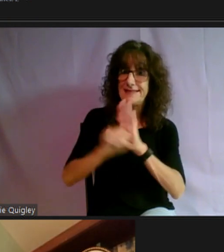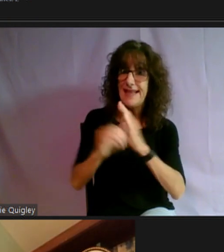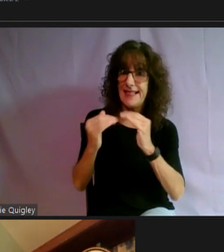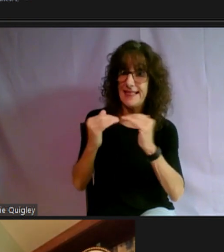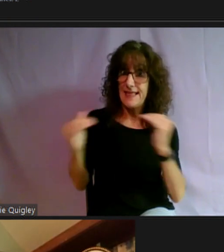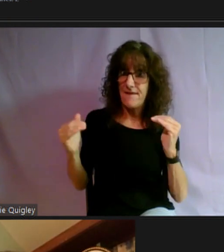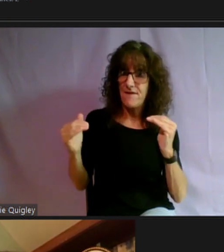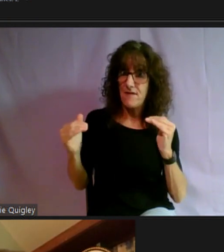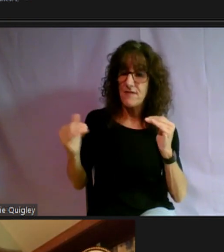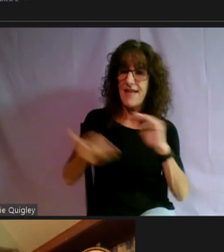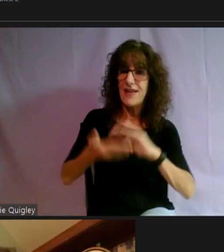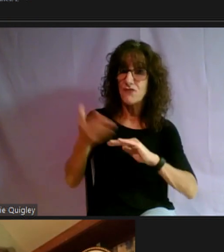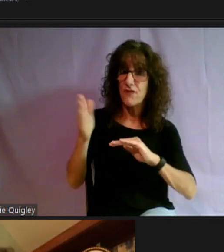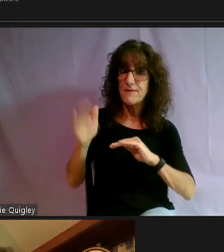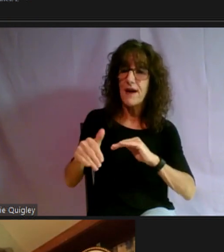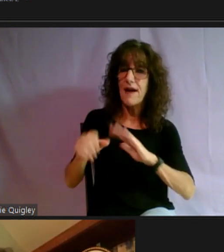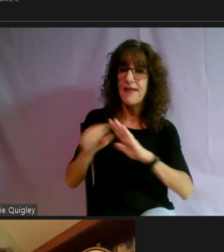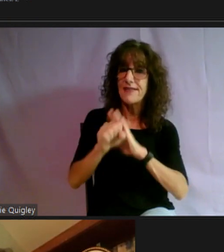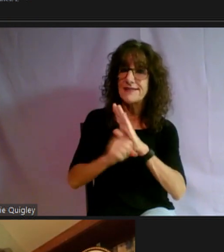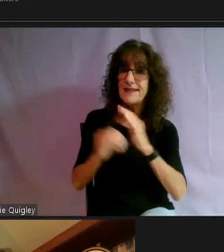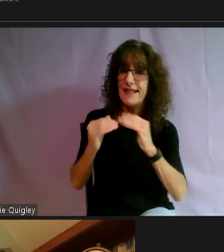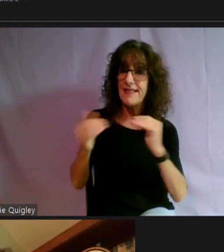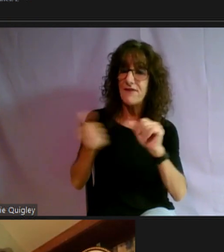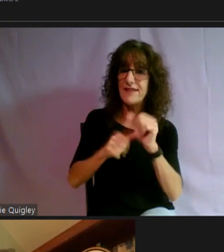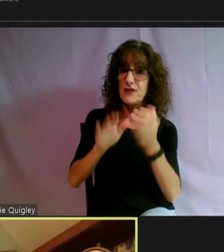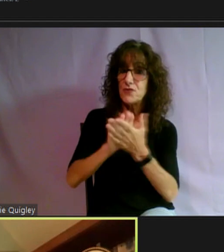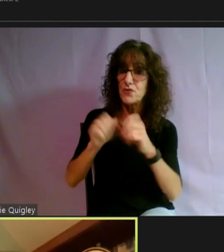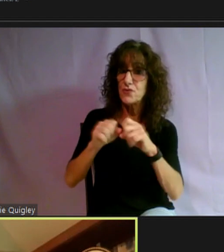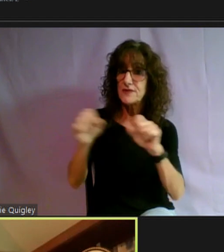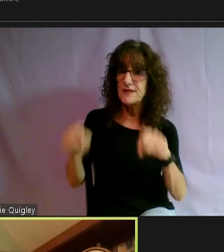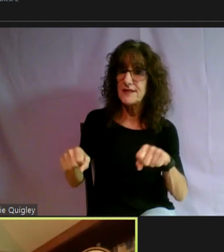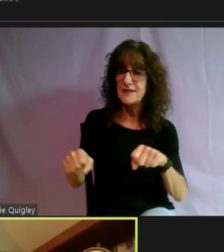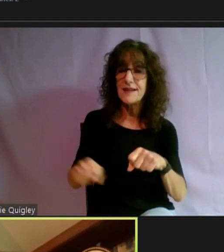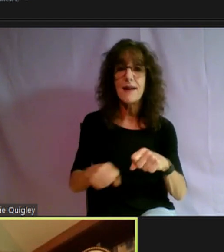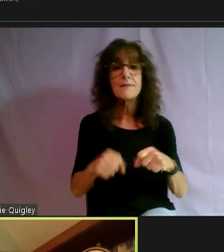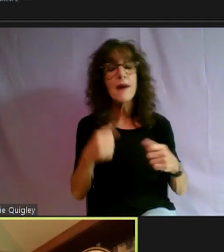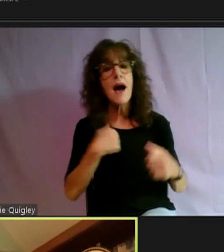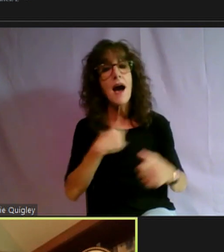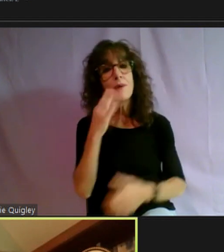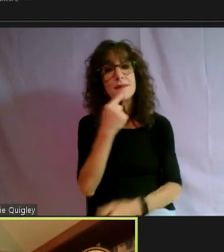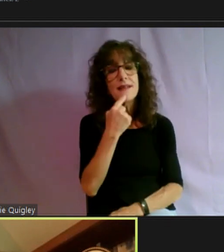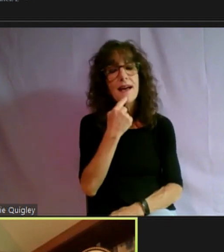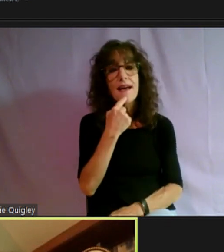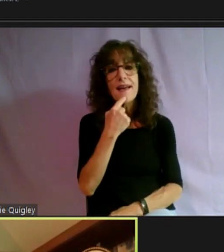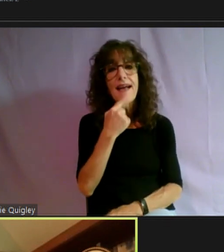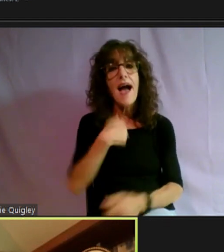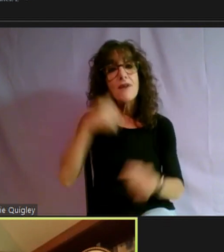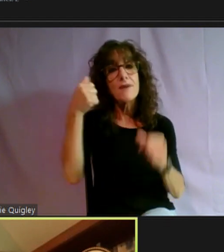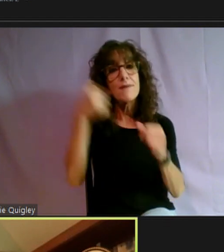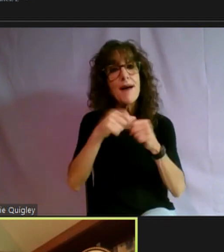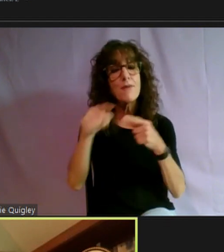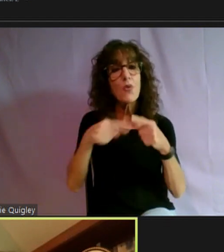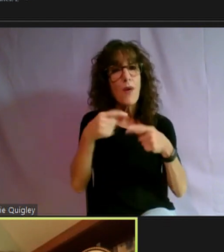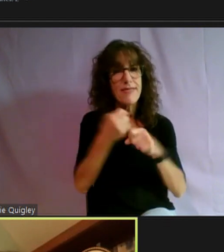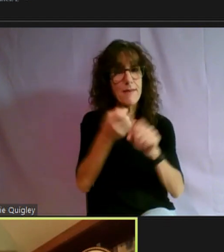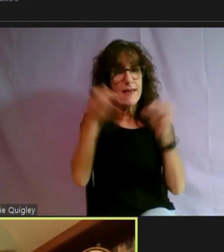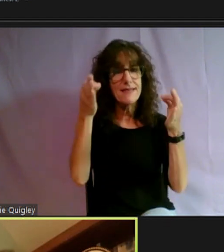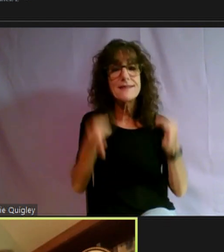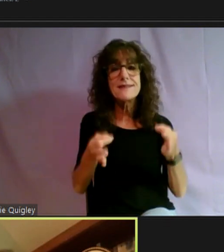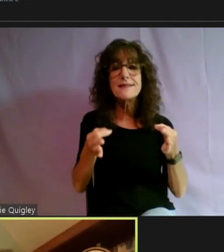implemented by each school district. And I would just say that I remember when the decision was